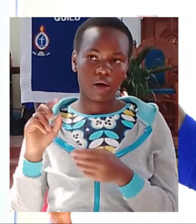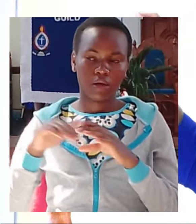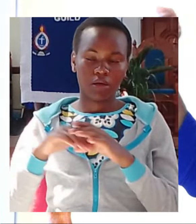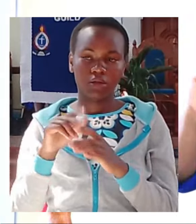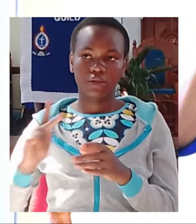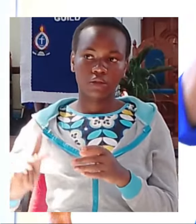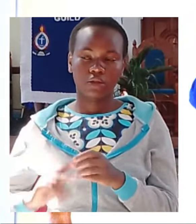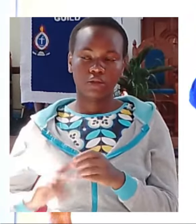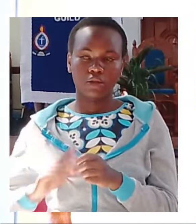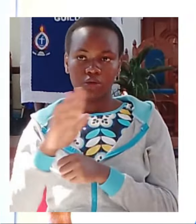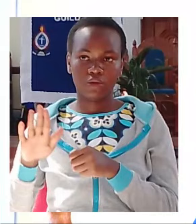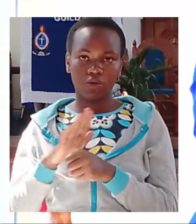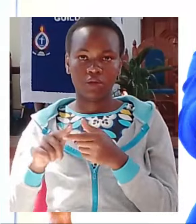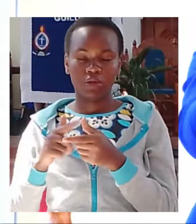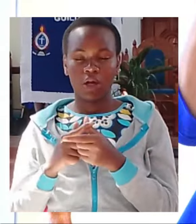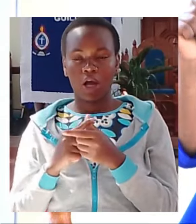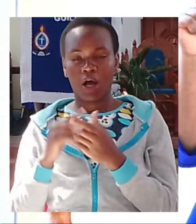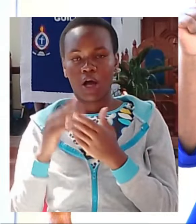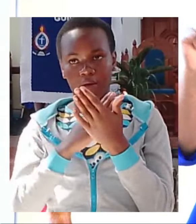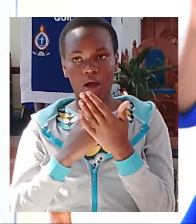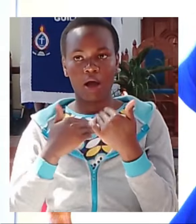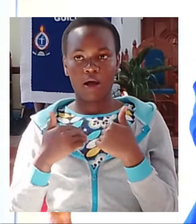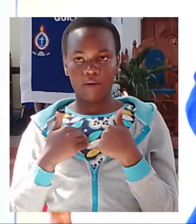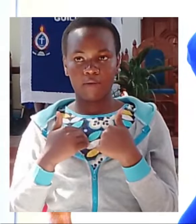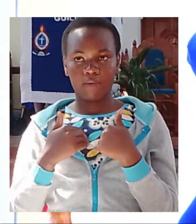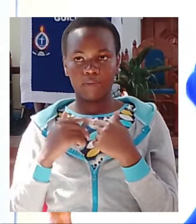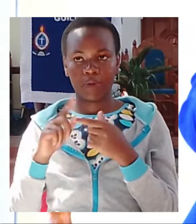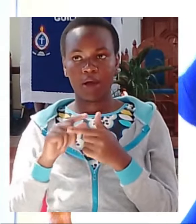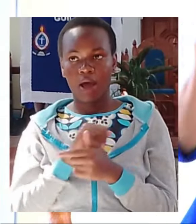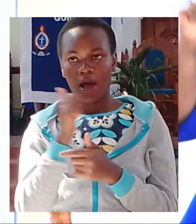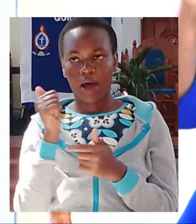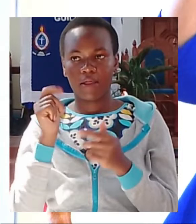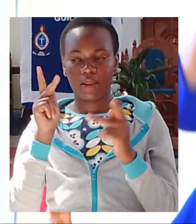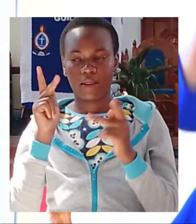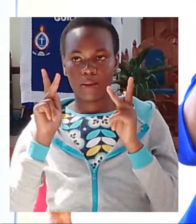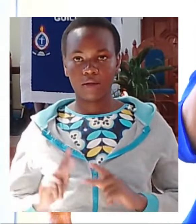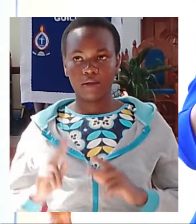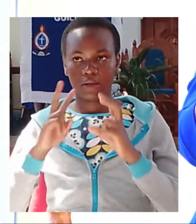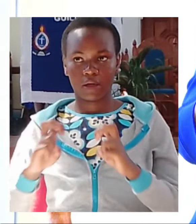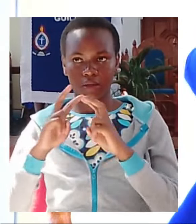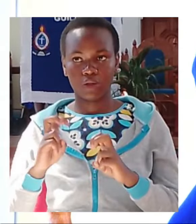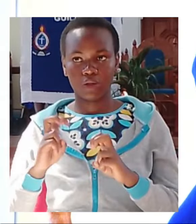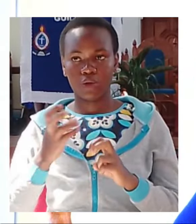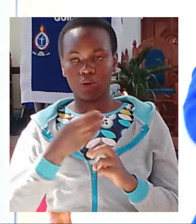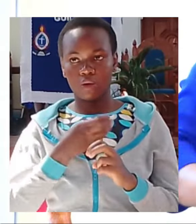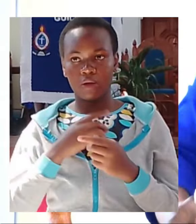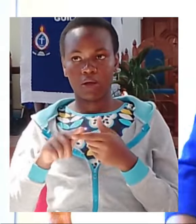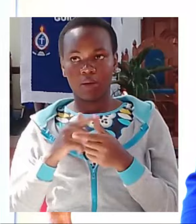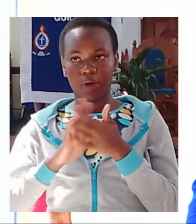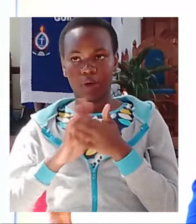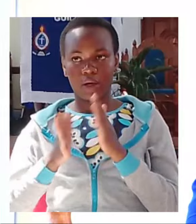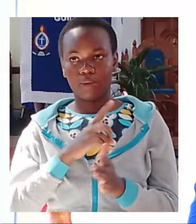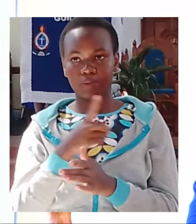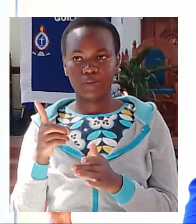kingdom? What are the qualities that you have that others may look at and wish they can be like you?